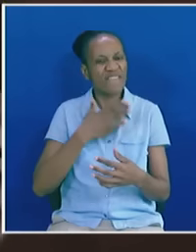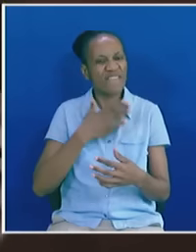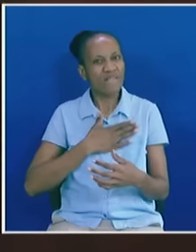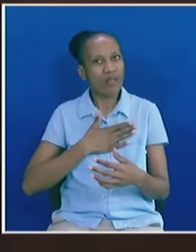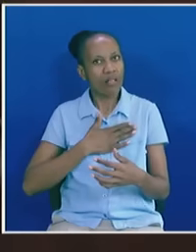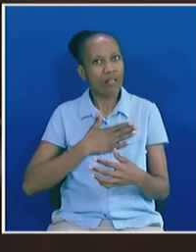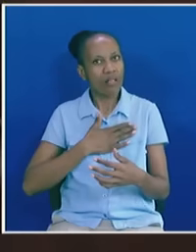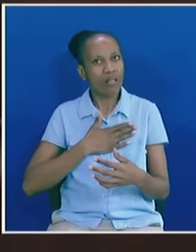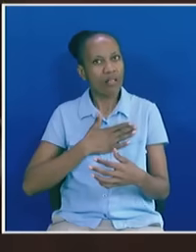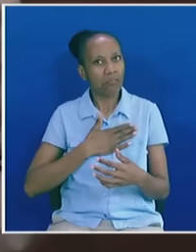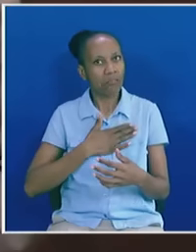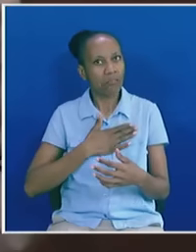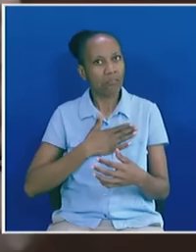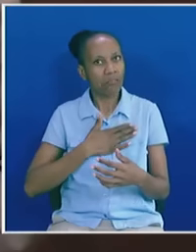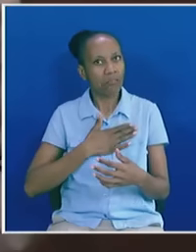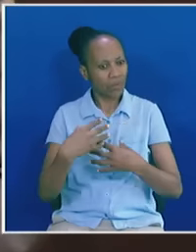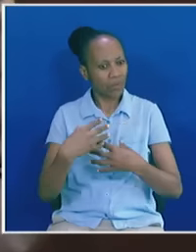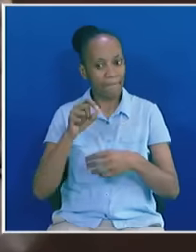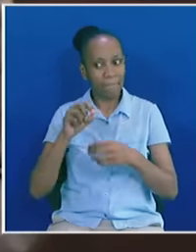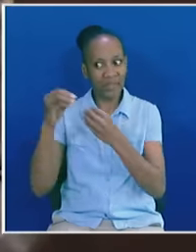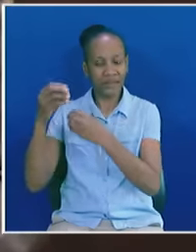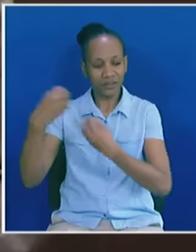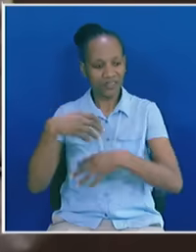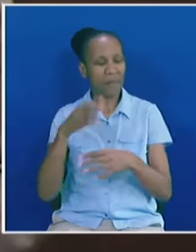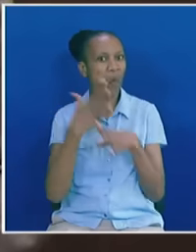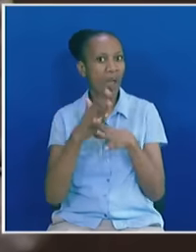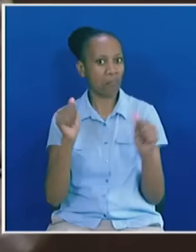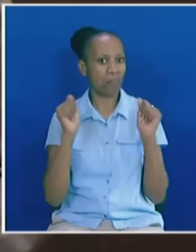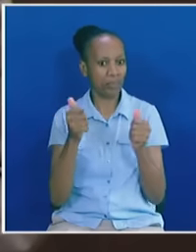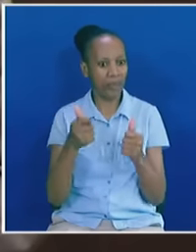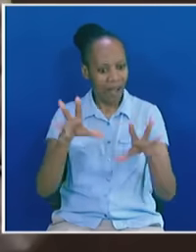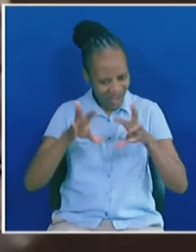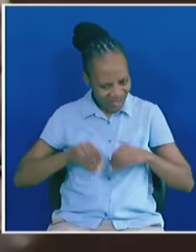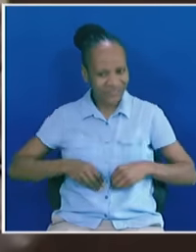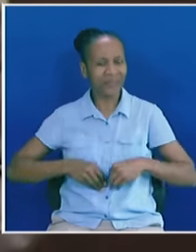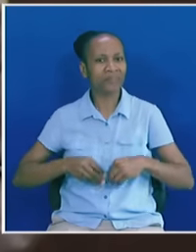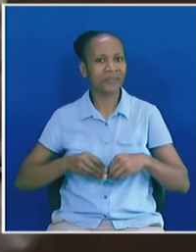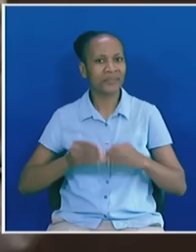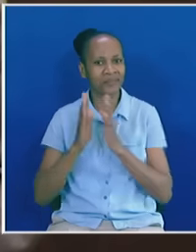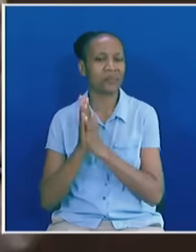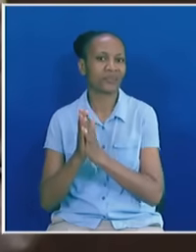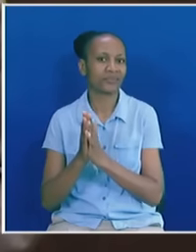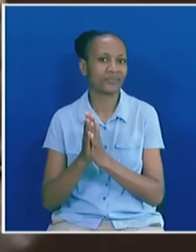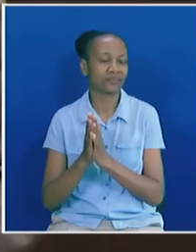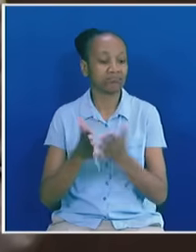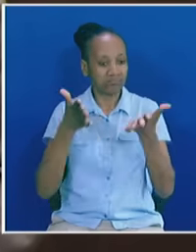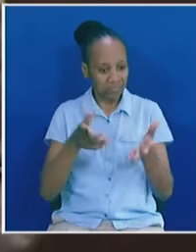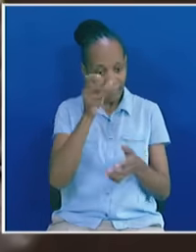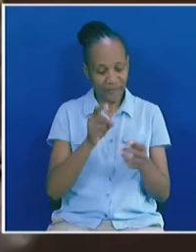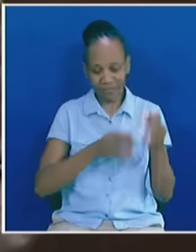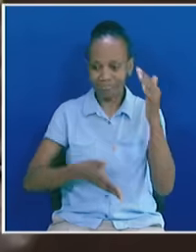being offered legitimate employment. They are then sent